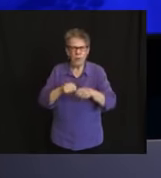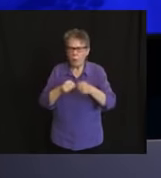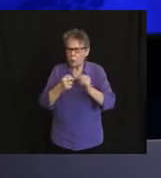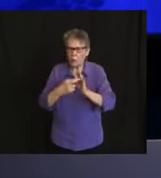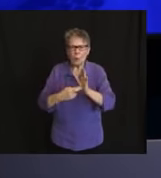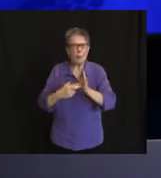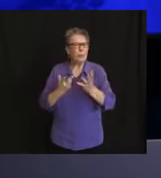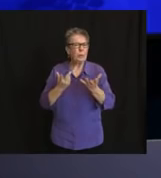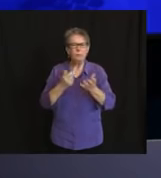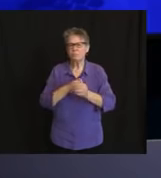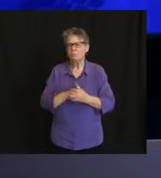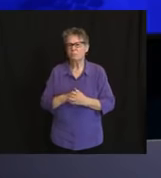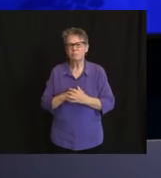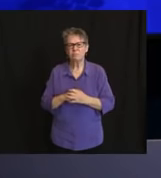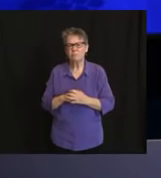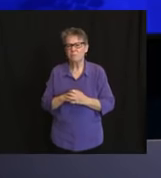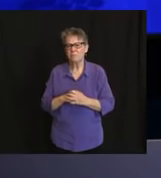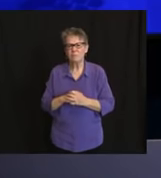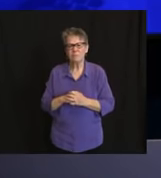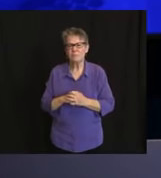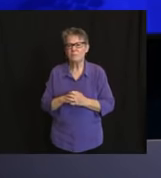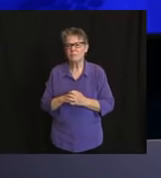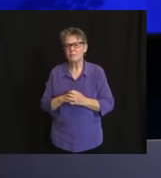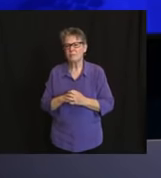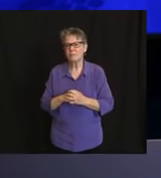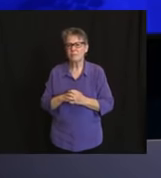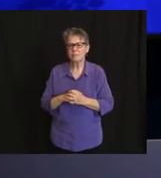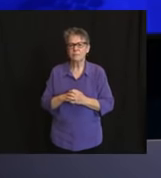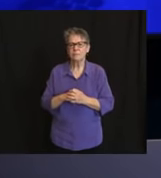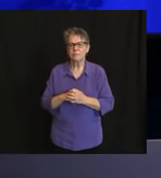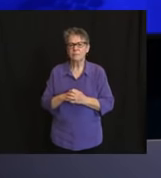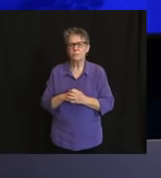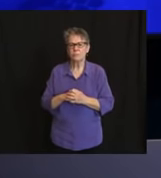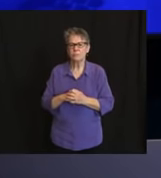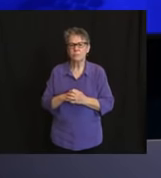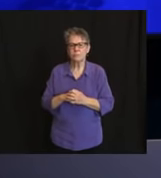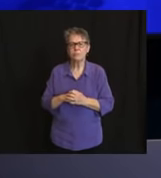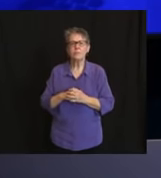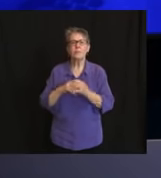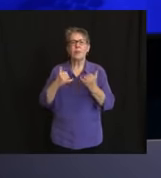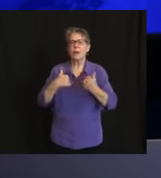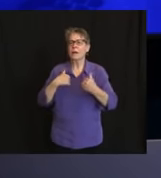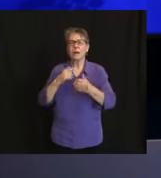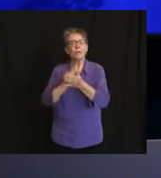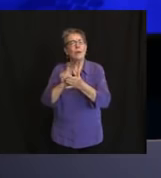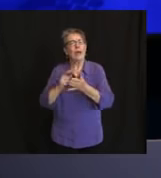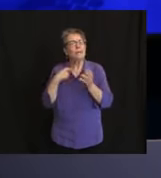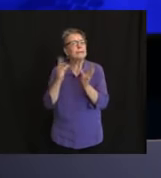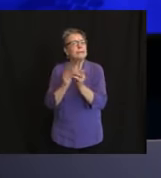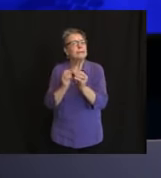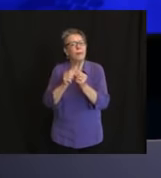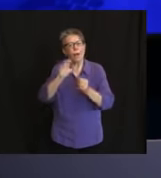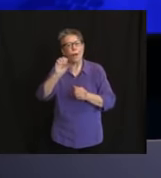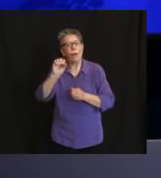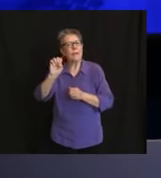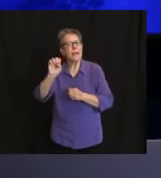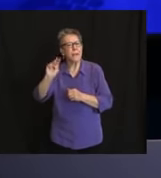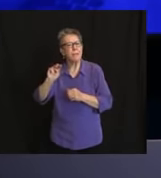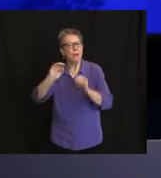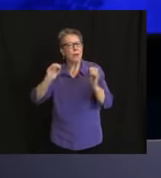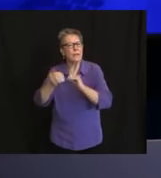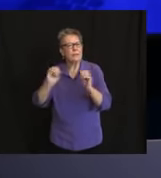from sheltering to distributing PPE to assisting with long-term care. I think now testing, that we're going to ask